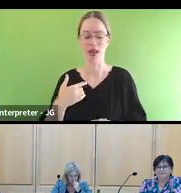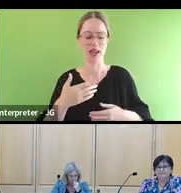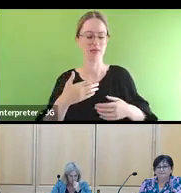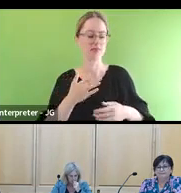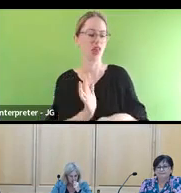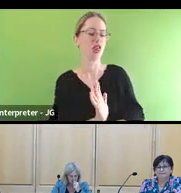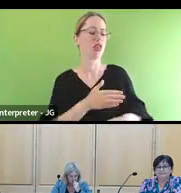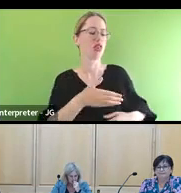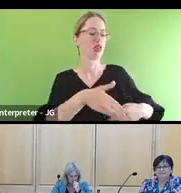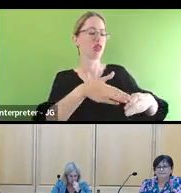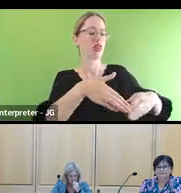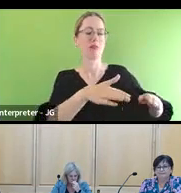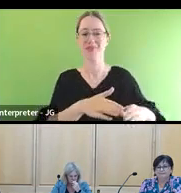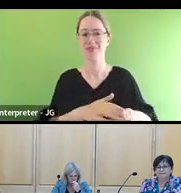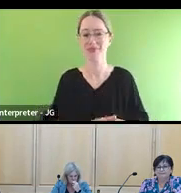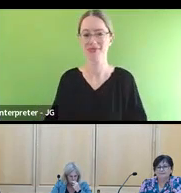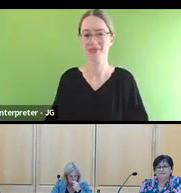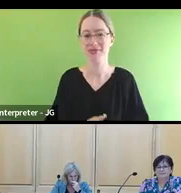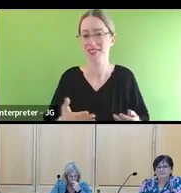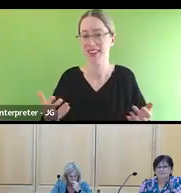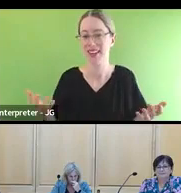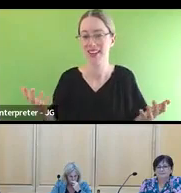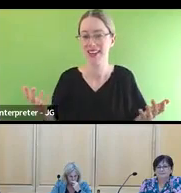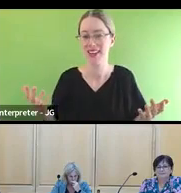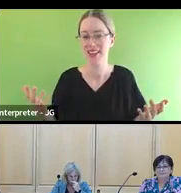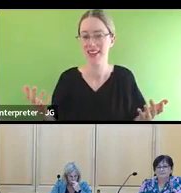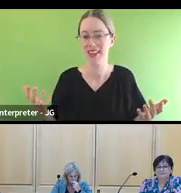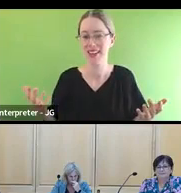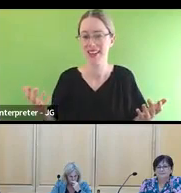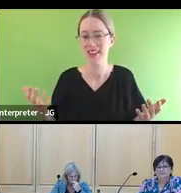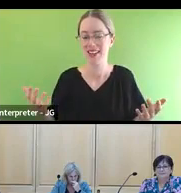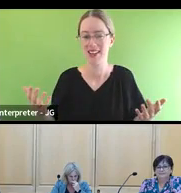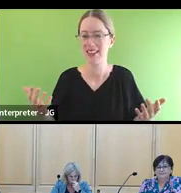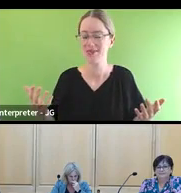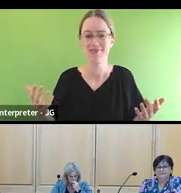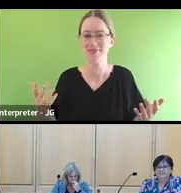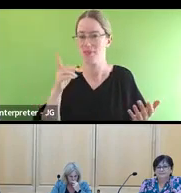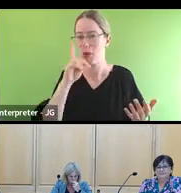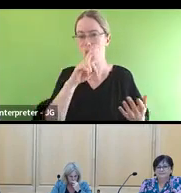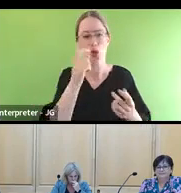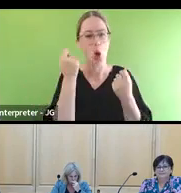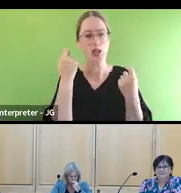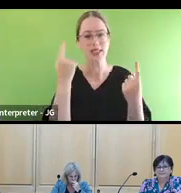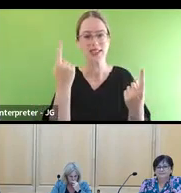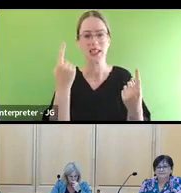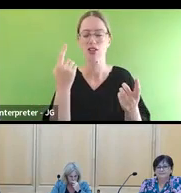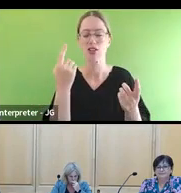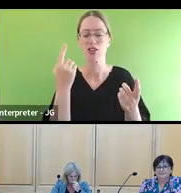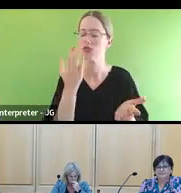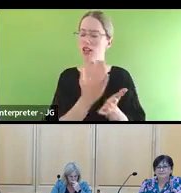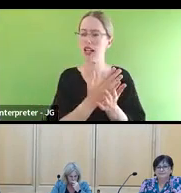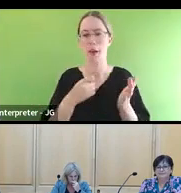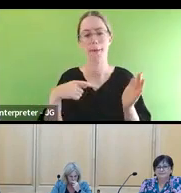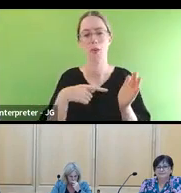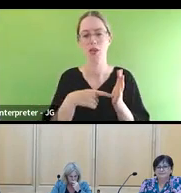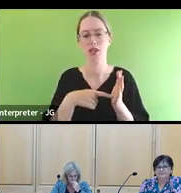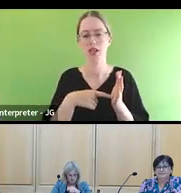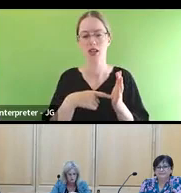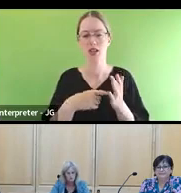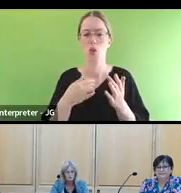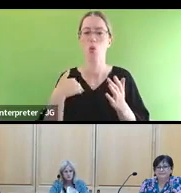alone. There just doesn't seem to be understanding. So I think it's really, really important that we do